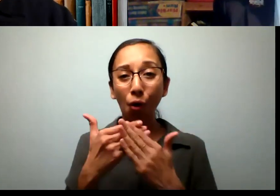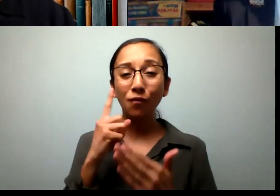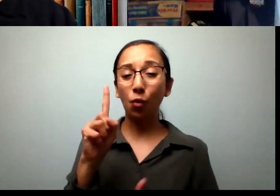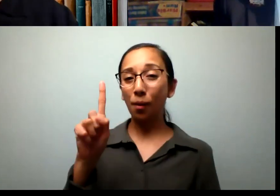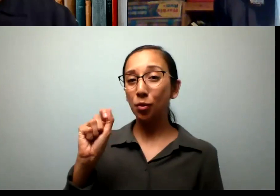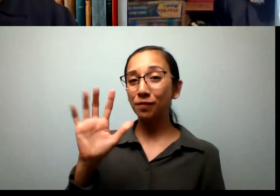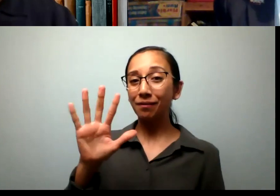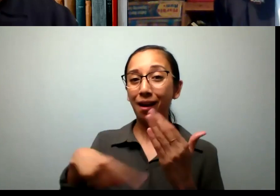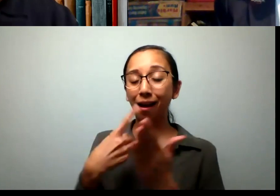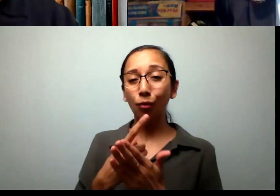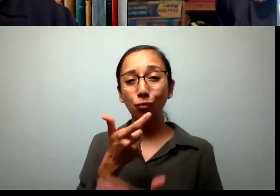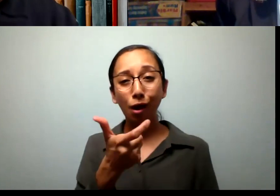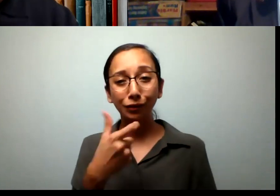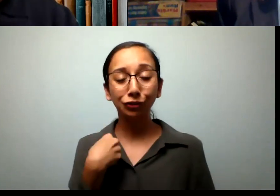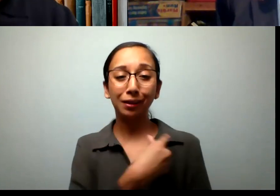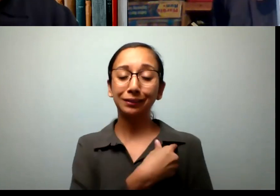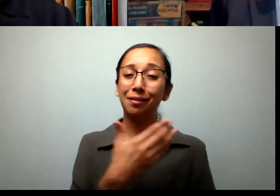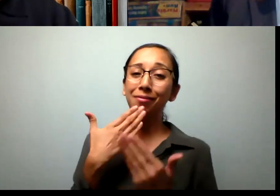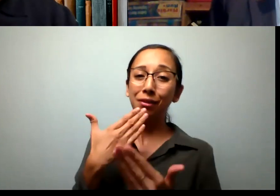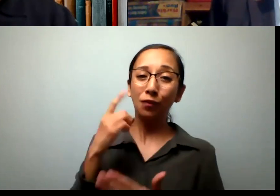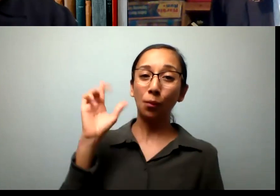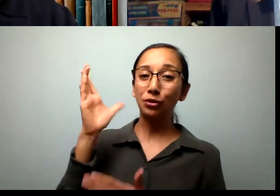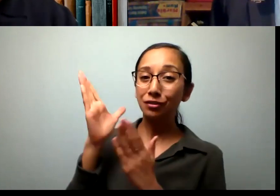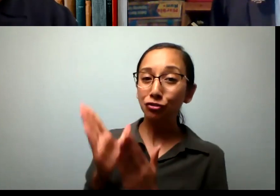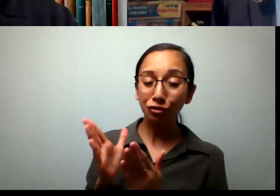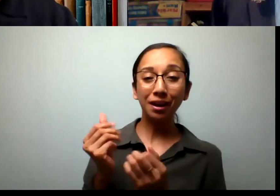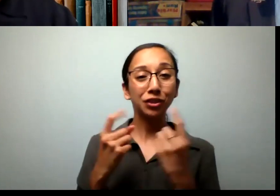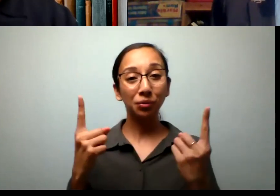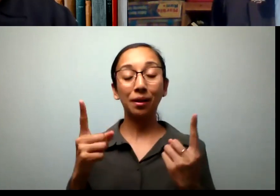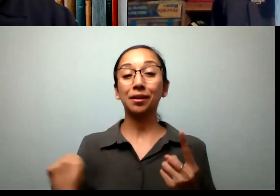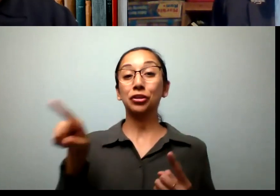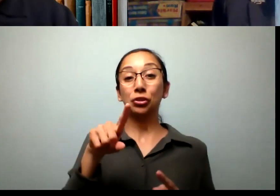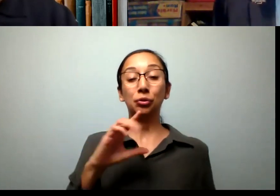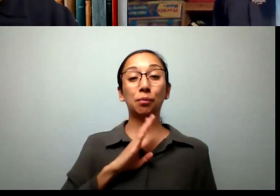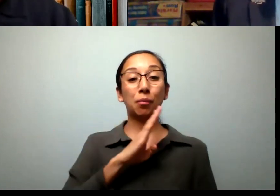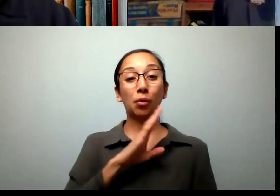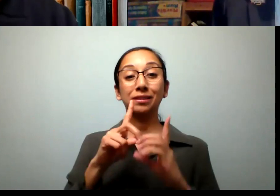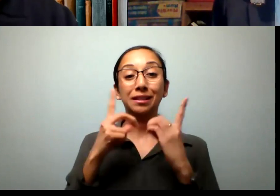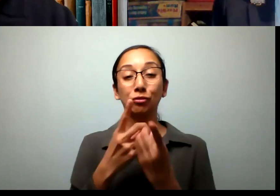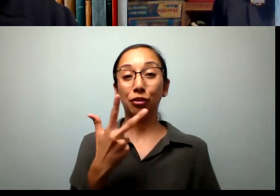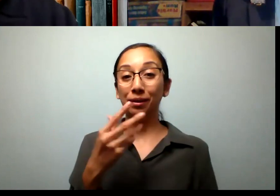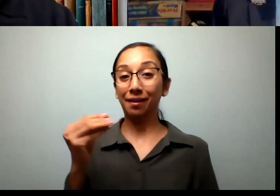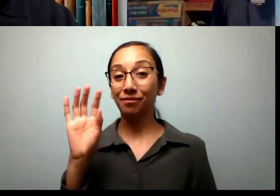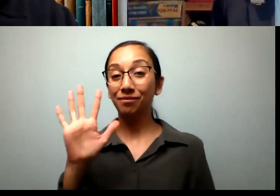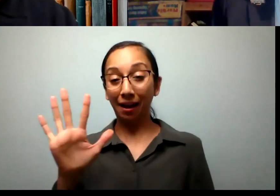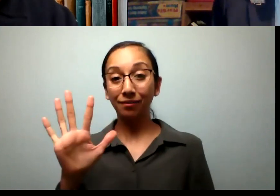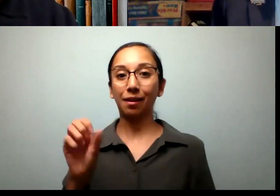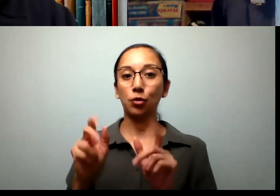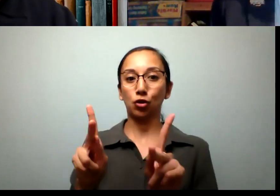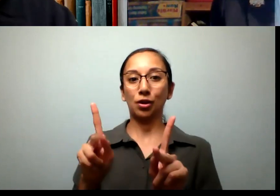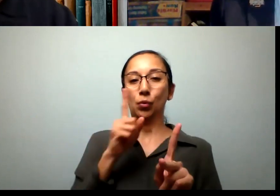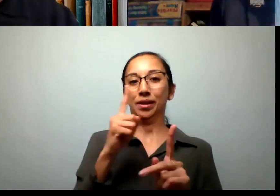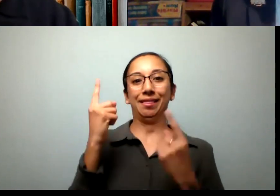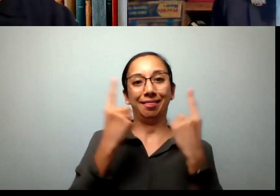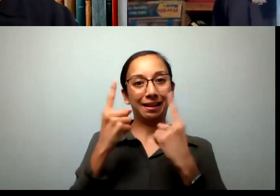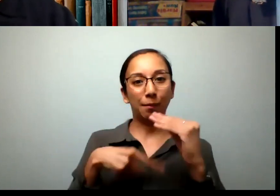and panelists. You have given the community, the Board District 3 and 5, an opportunity to think about